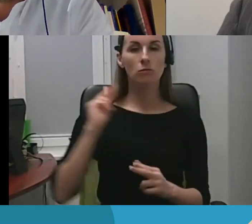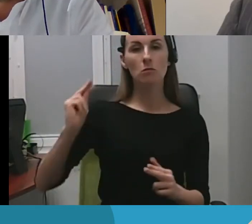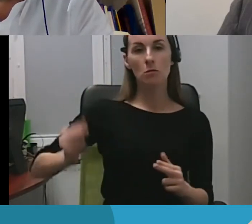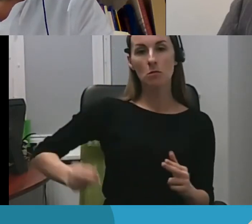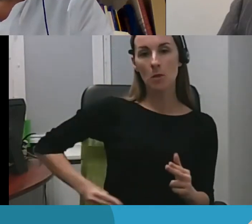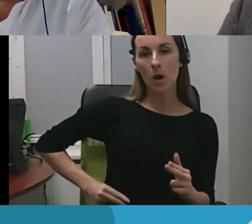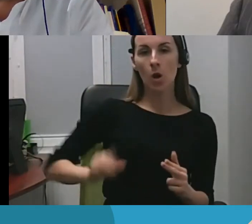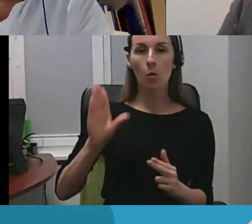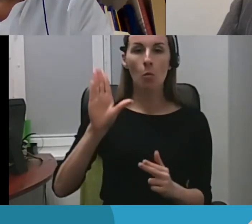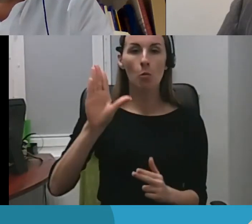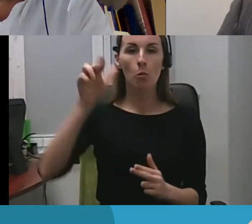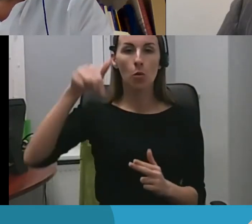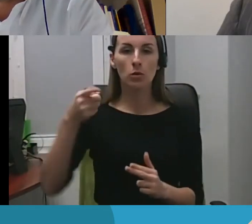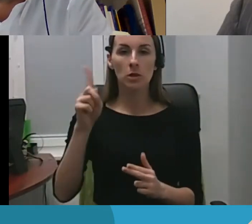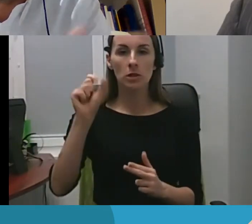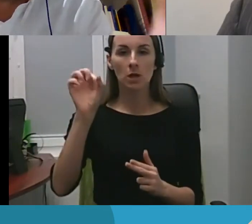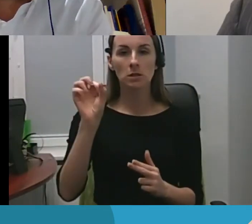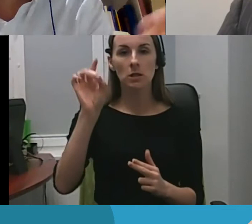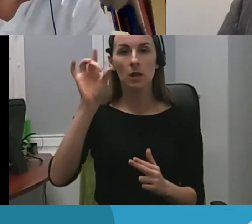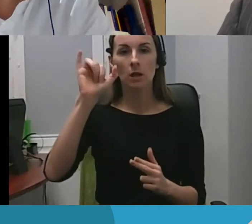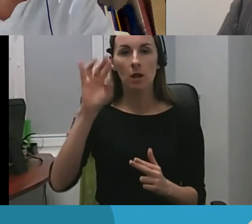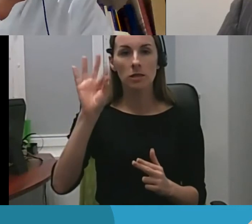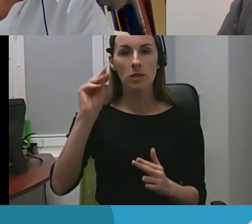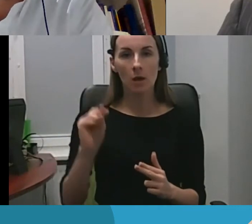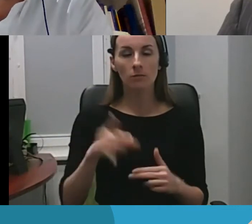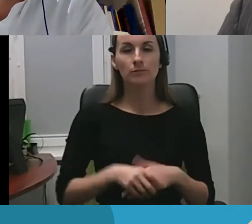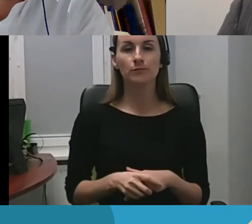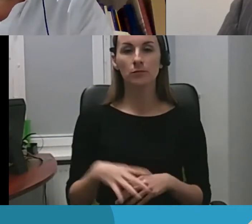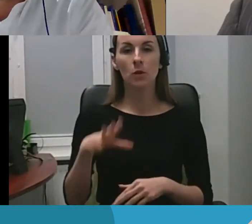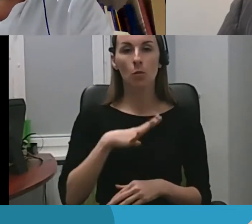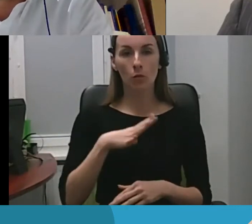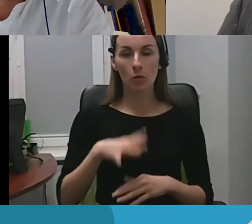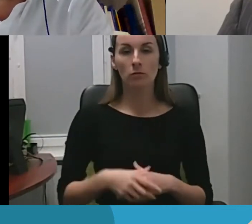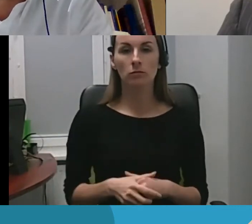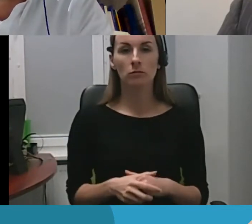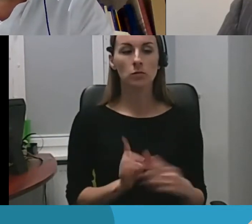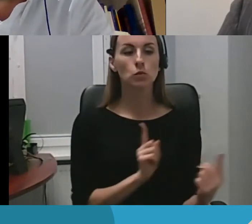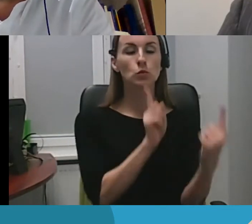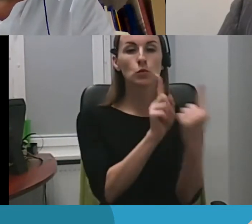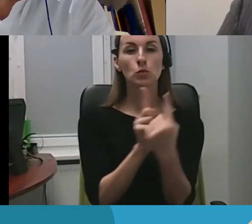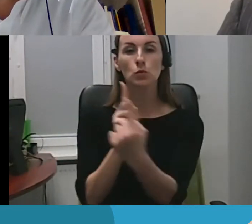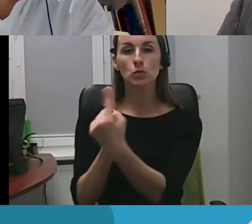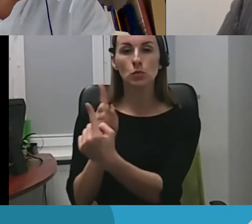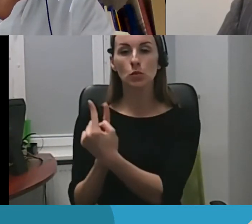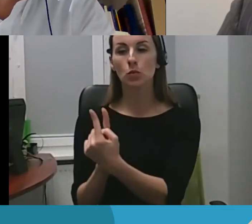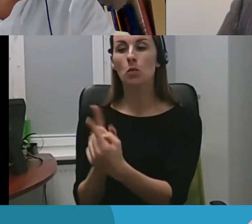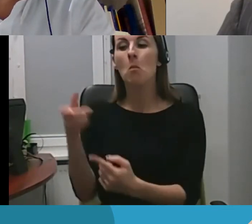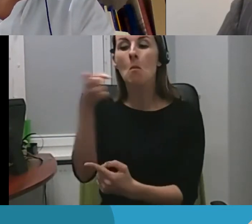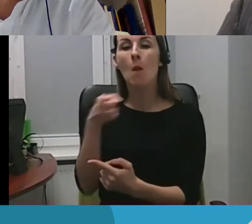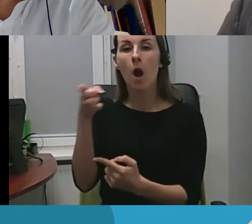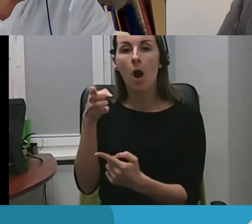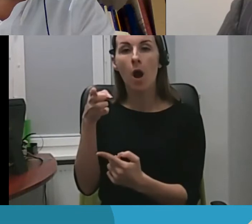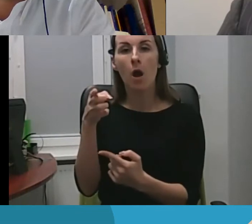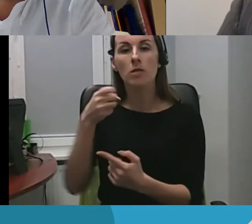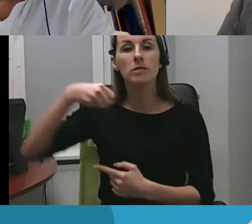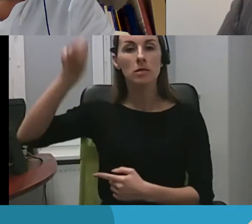there were like meetings with the Belarusian Democrats and the leadership of various countries,